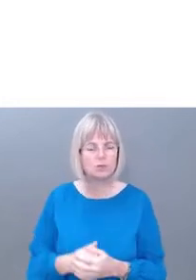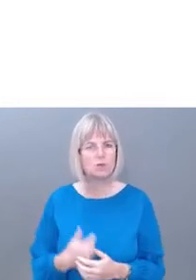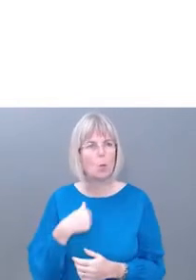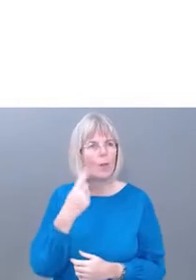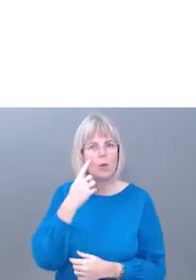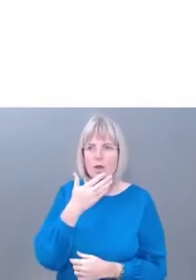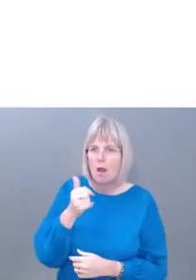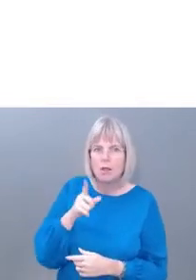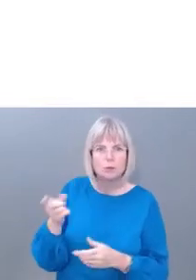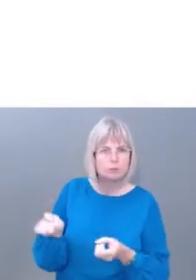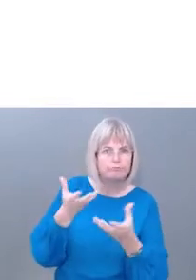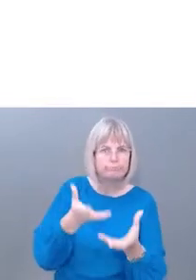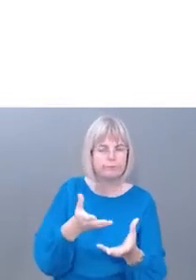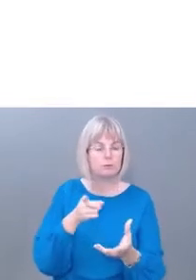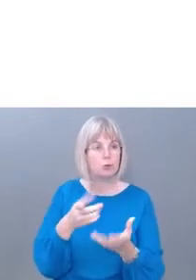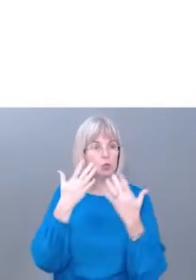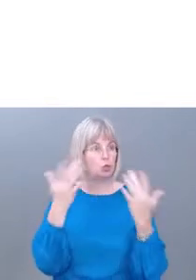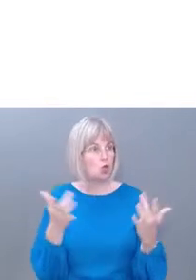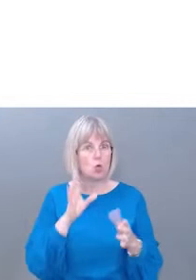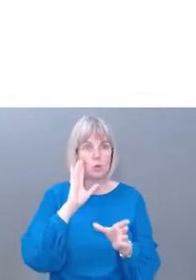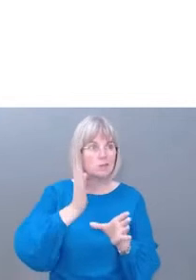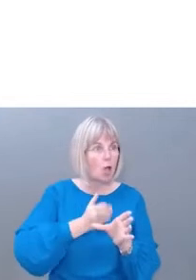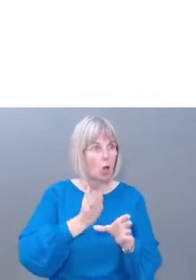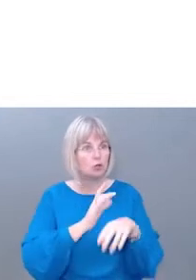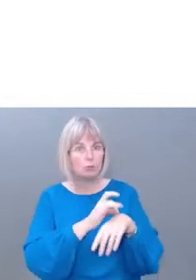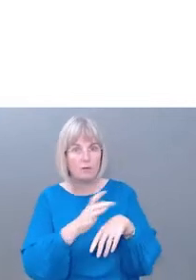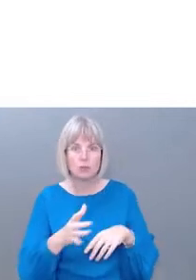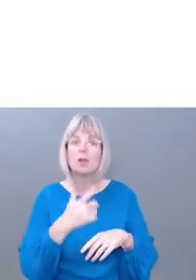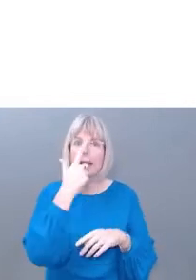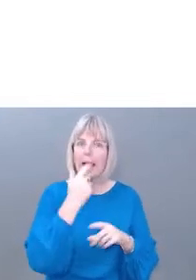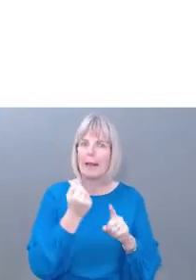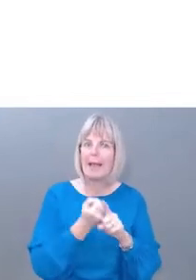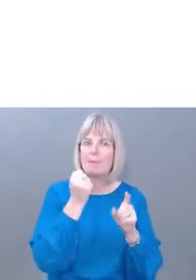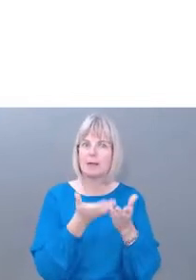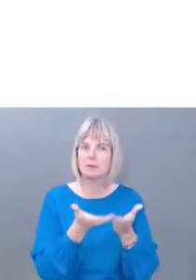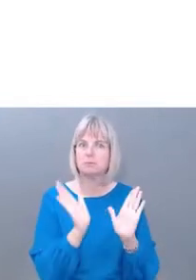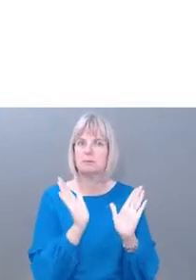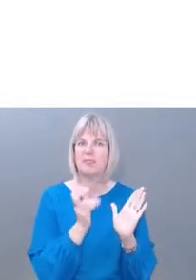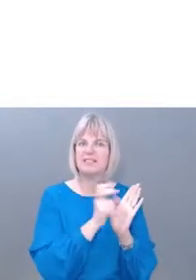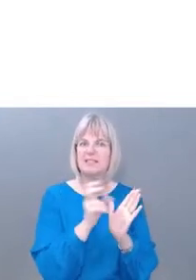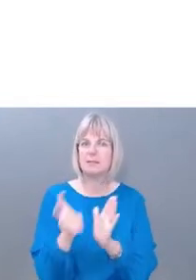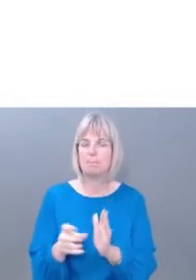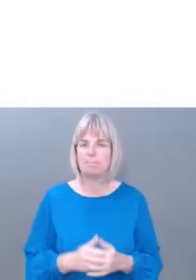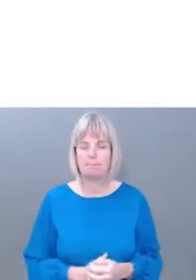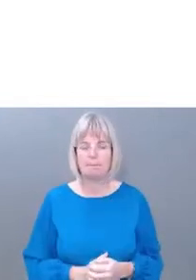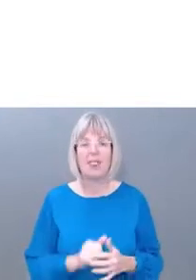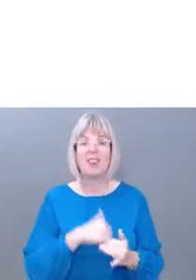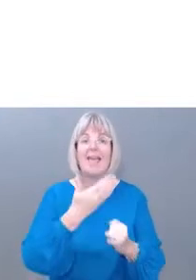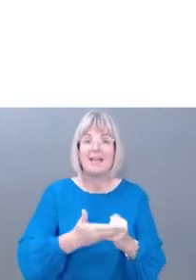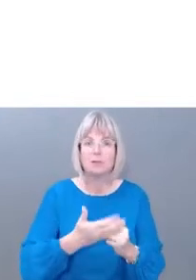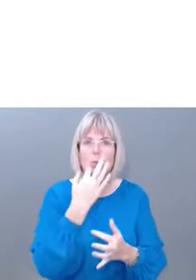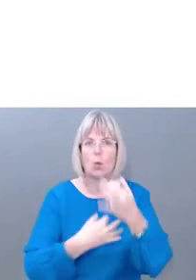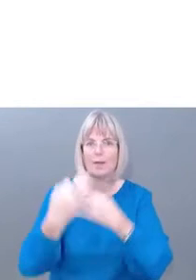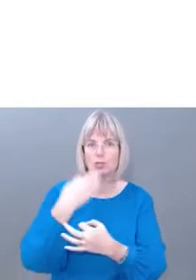psychological professions can have on the wider system. Then we'll take some questions. So for now, I'm going to